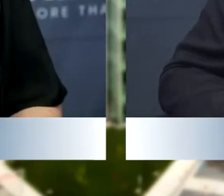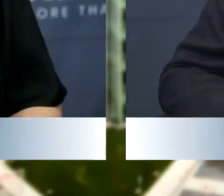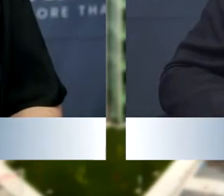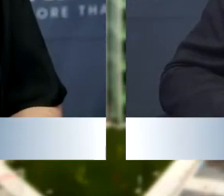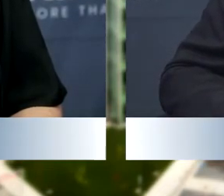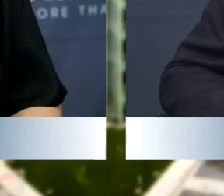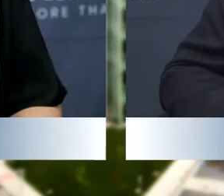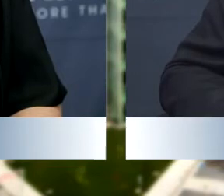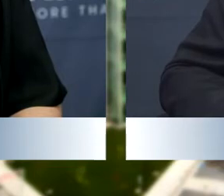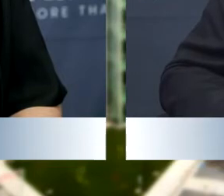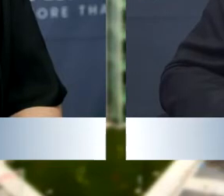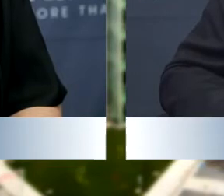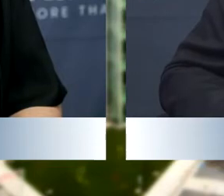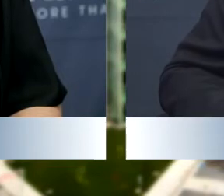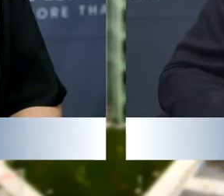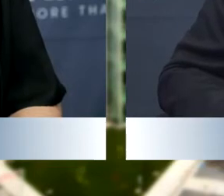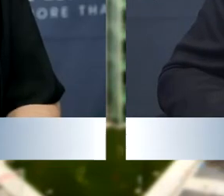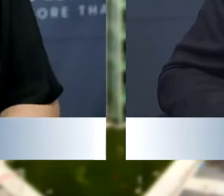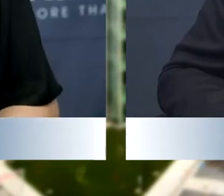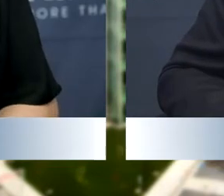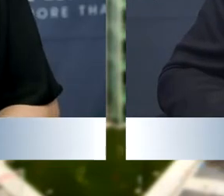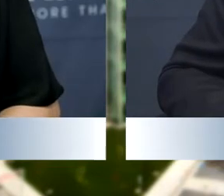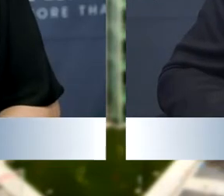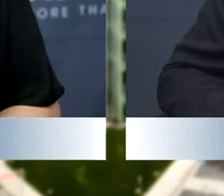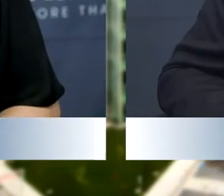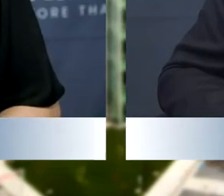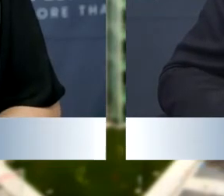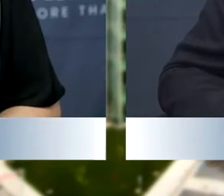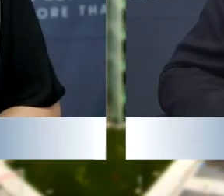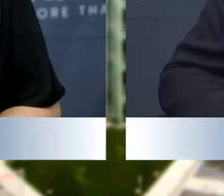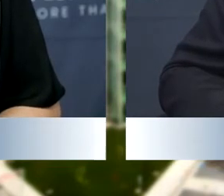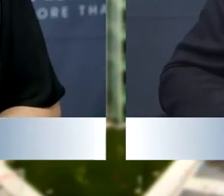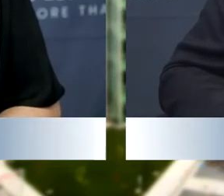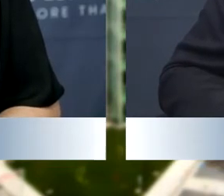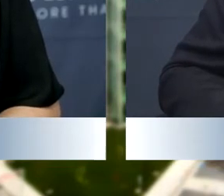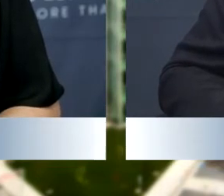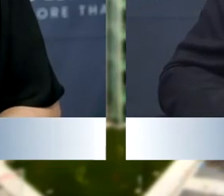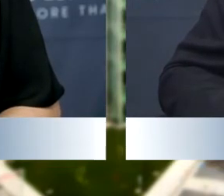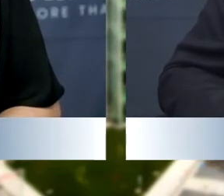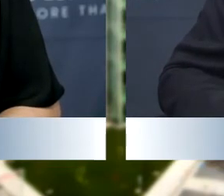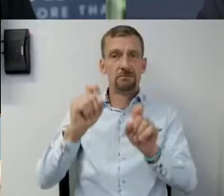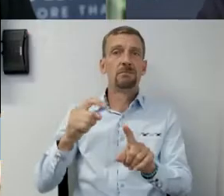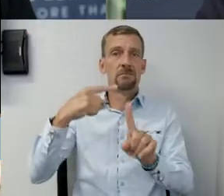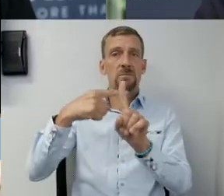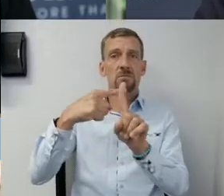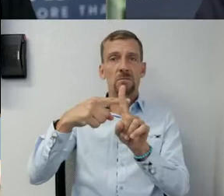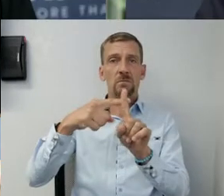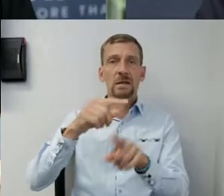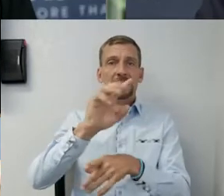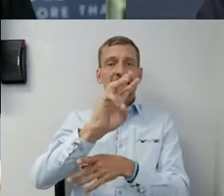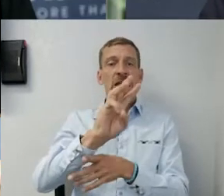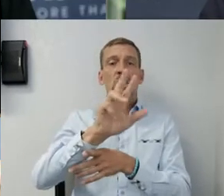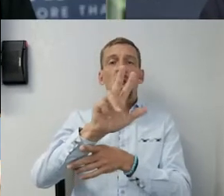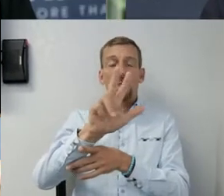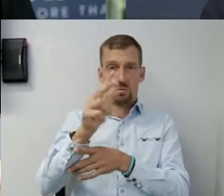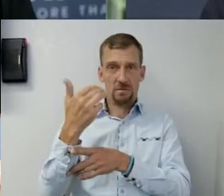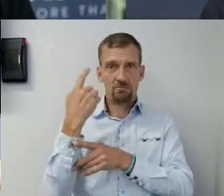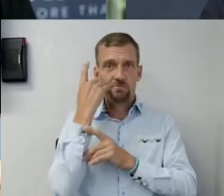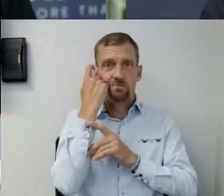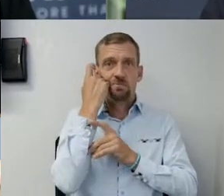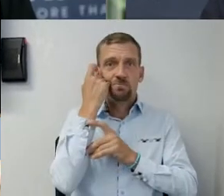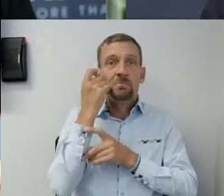10,293 healthcare workers up and down the state that have tested positive, and unfortunately 63 of them have passed